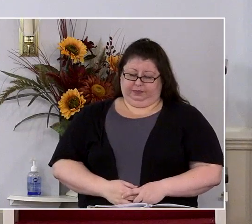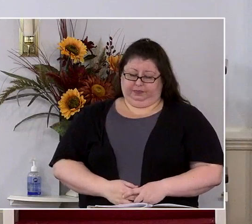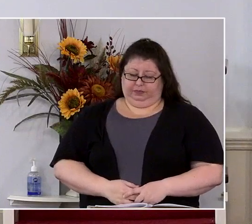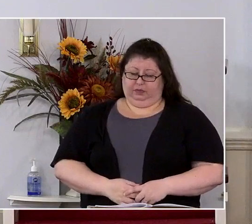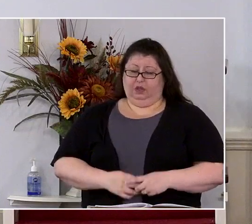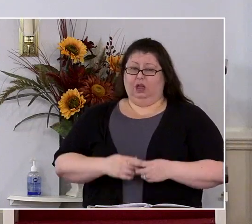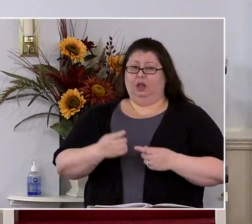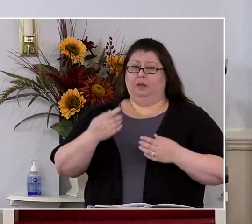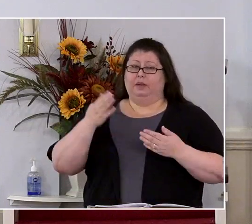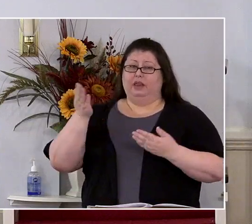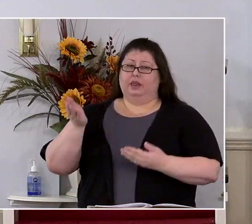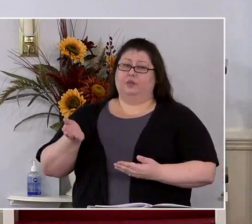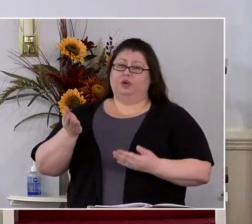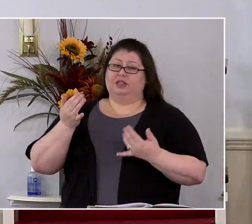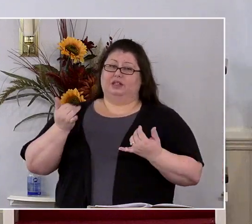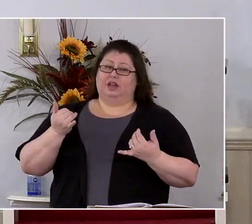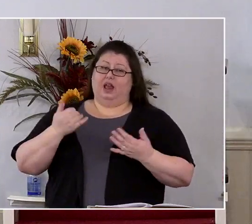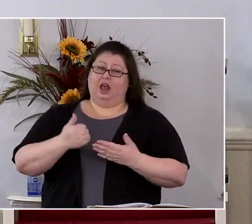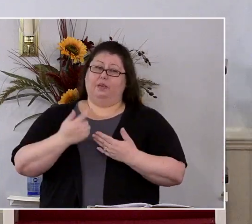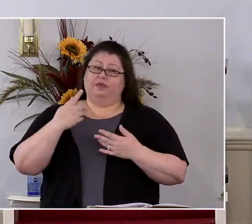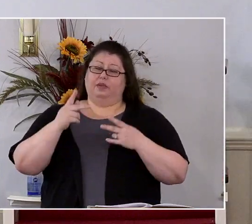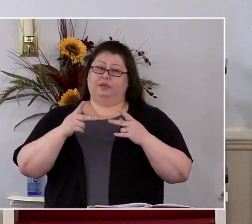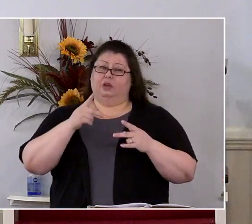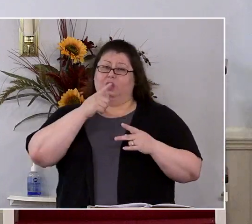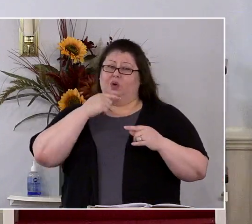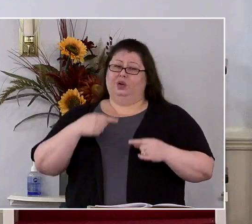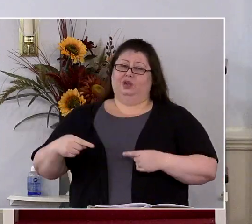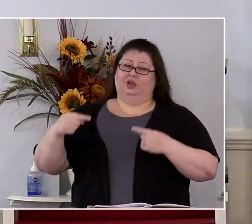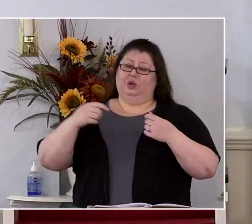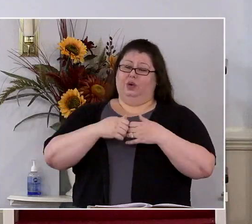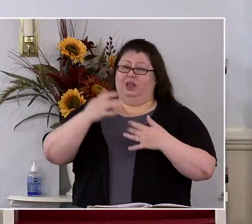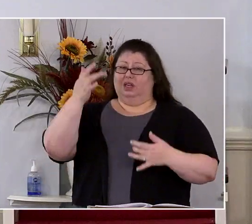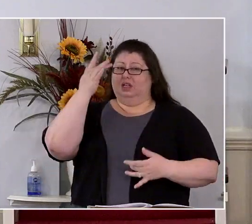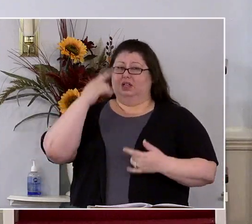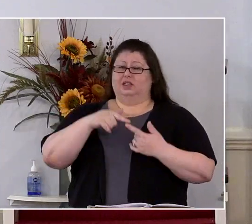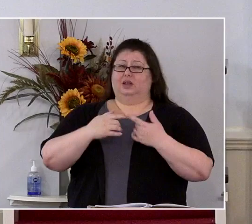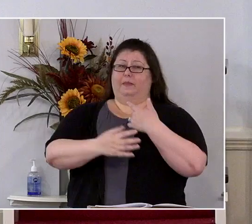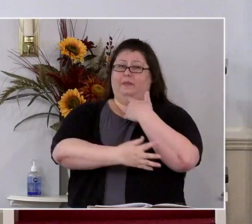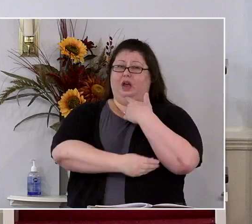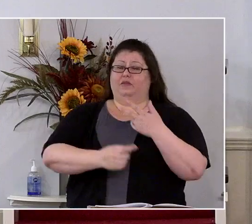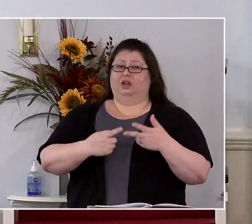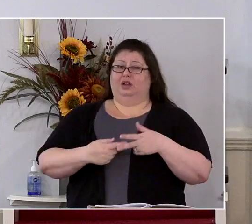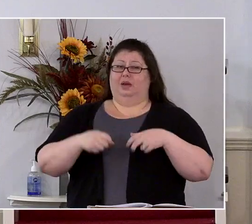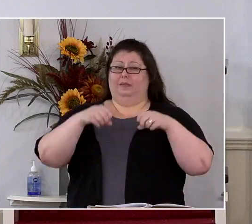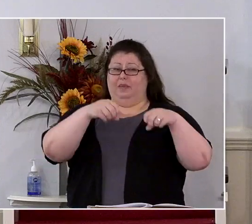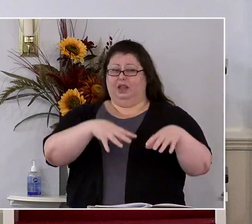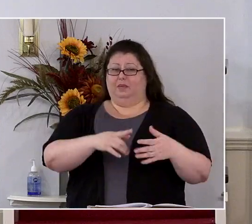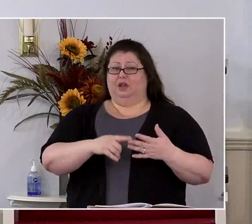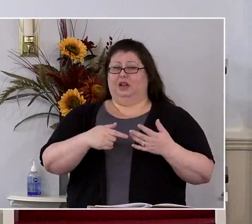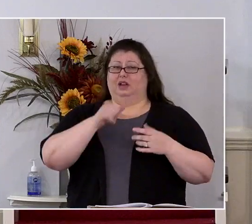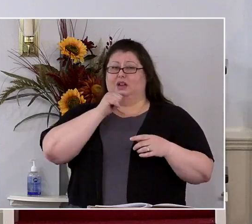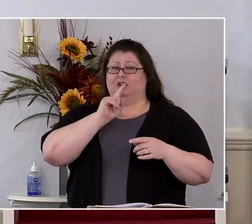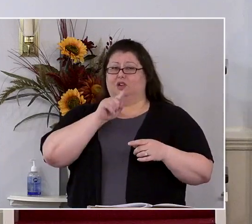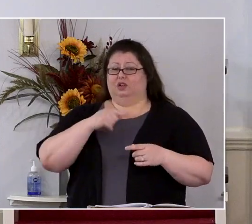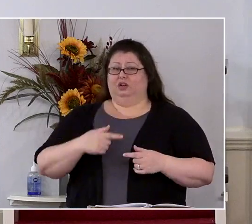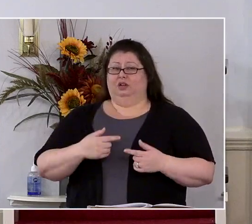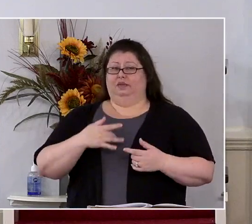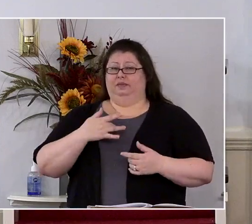Be the present help of those suffering the tumult of illness, poverty, abandonment, and